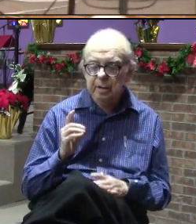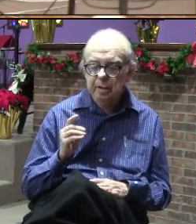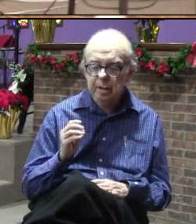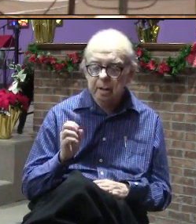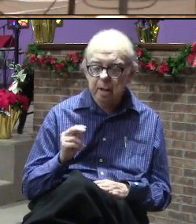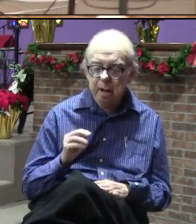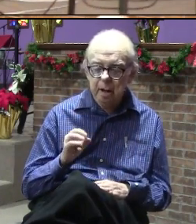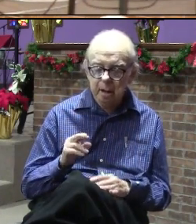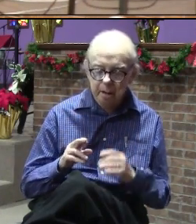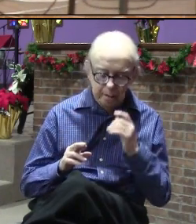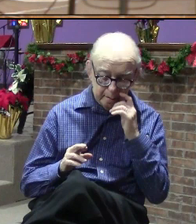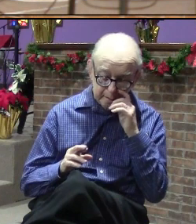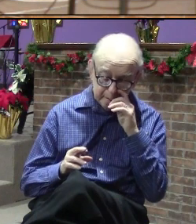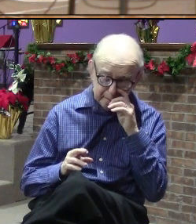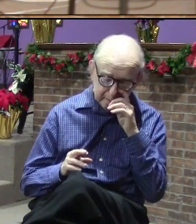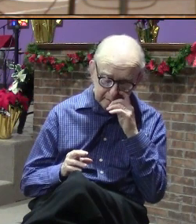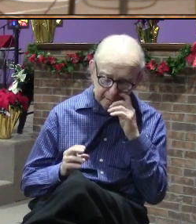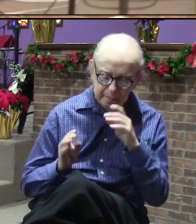And